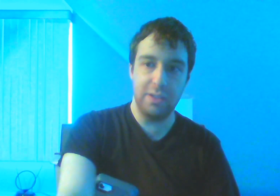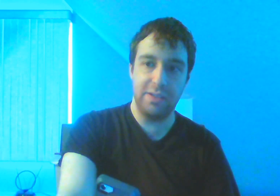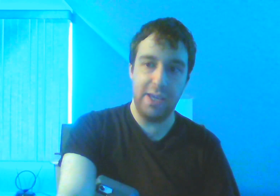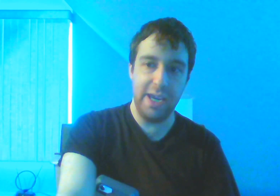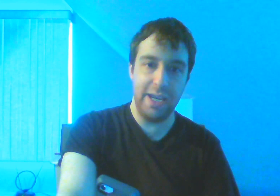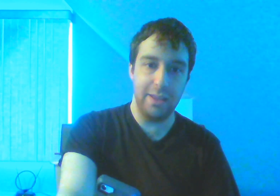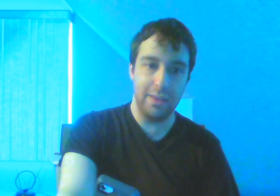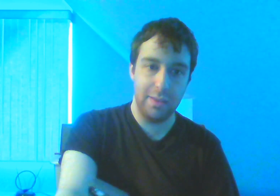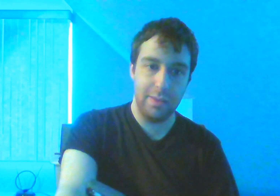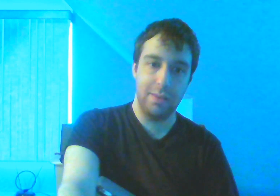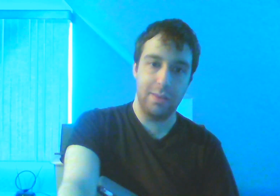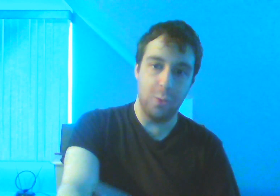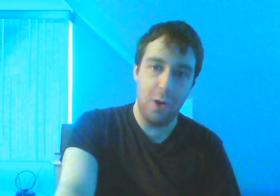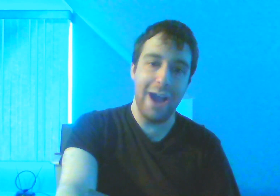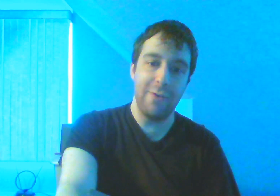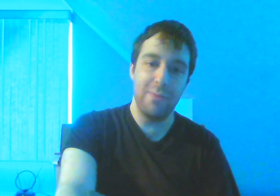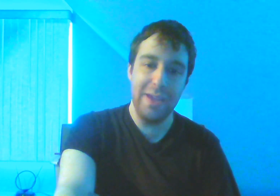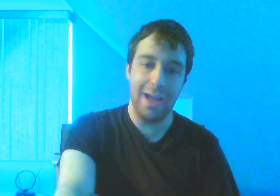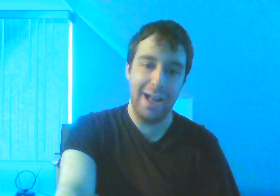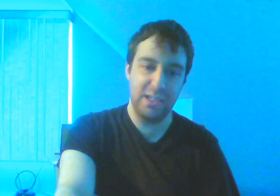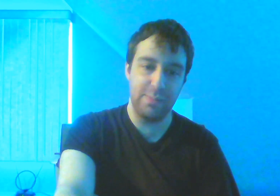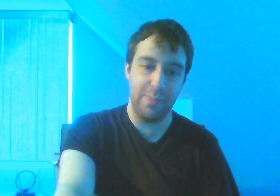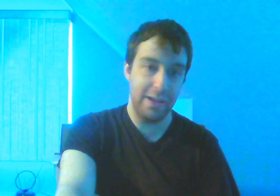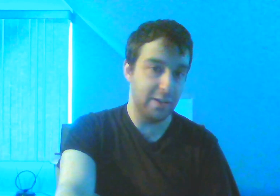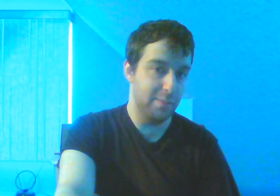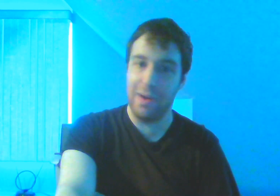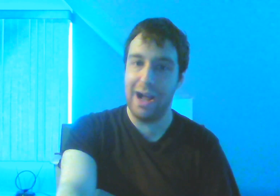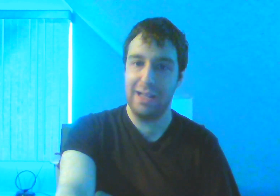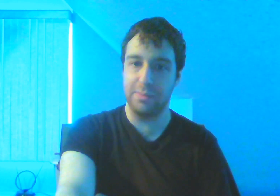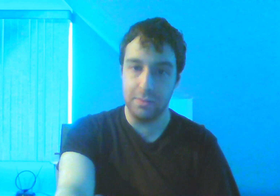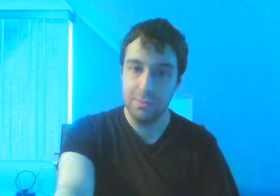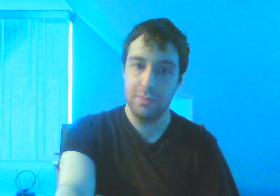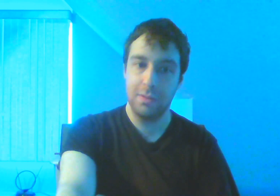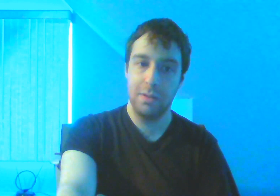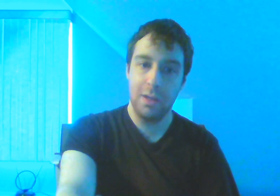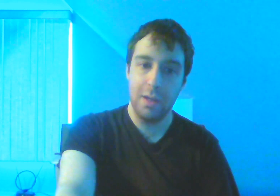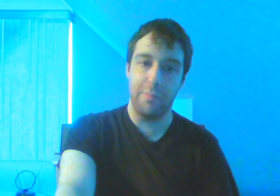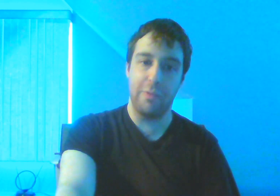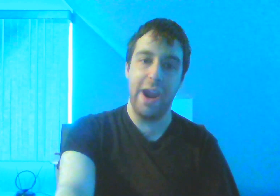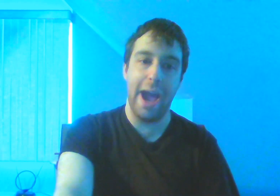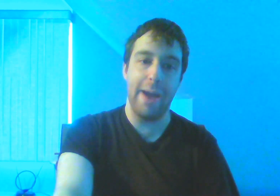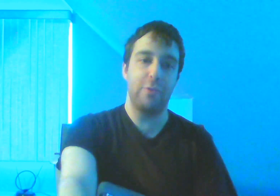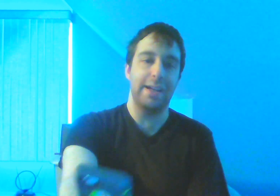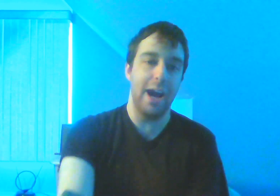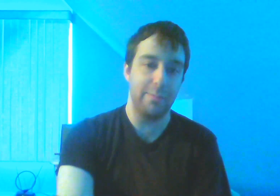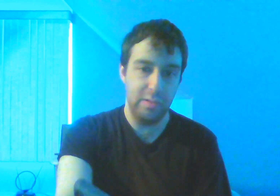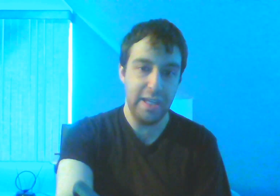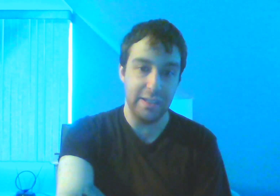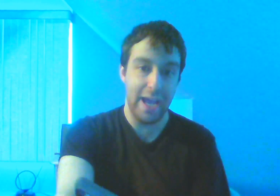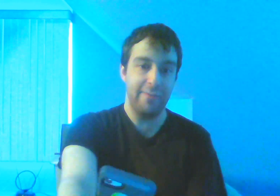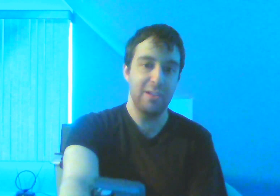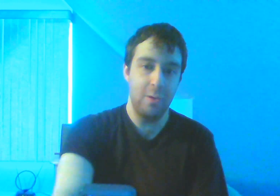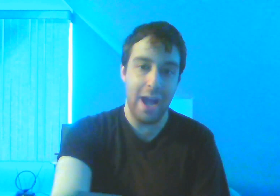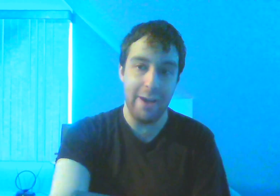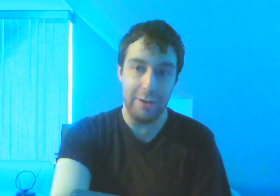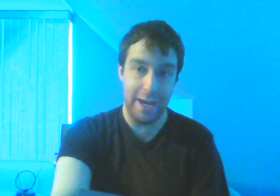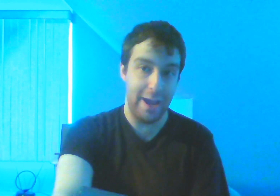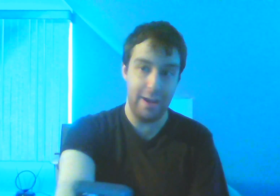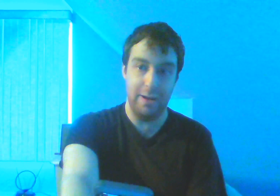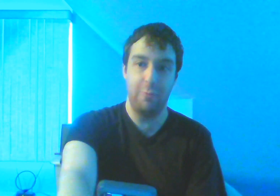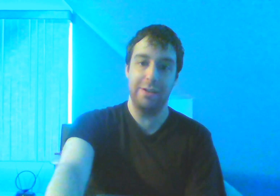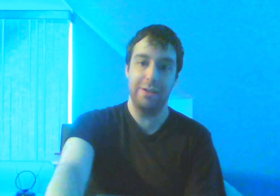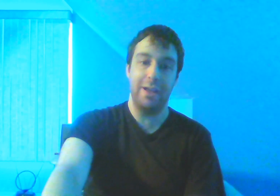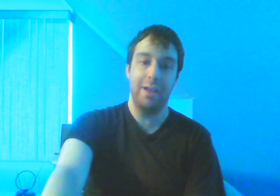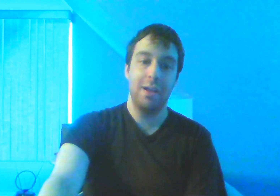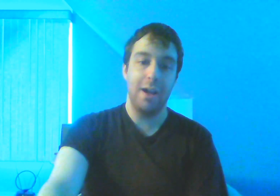you could see Long Island being the hotspot. Could be possible. I'm praying not, please. I have friends in Long Island.